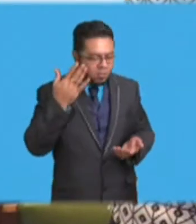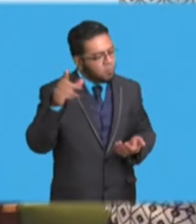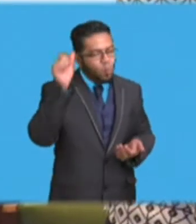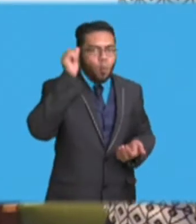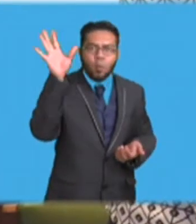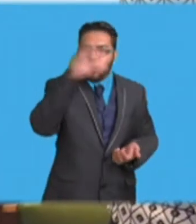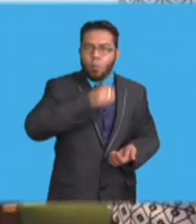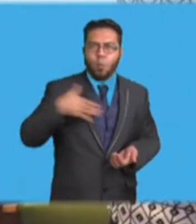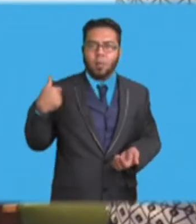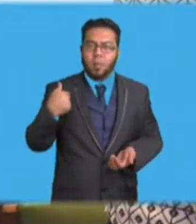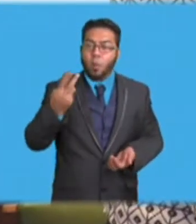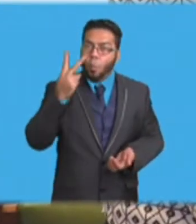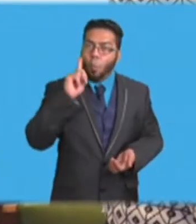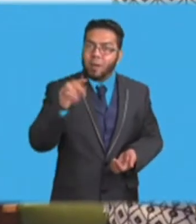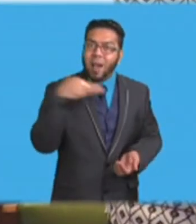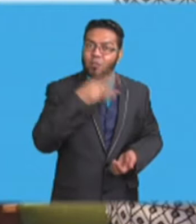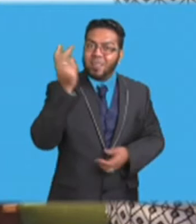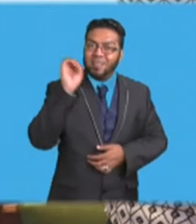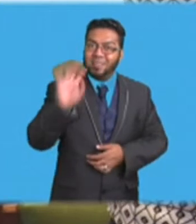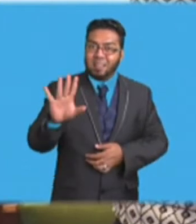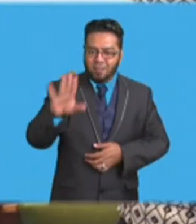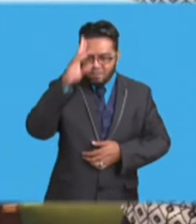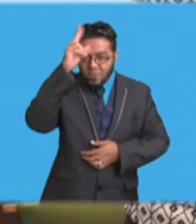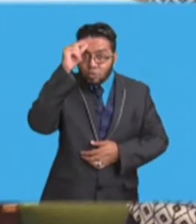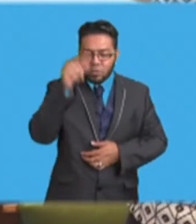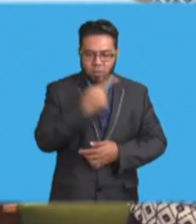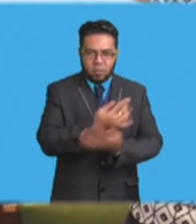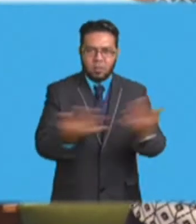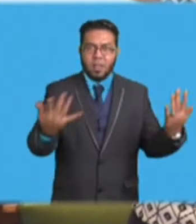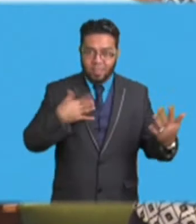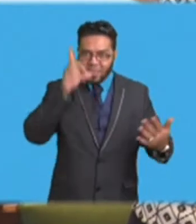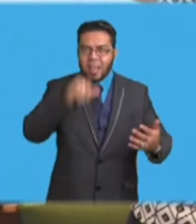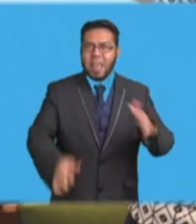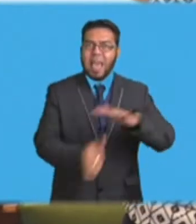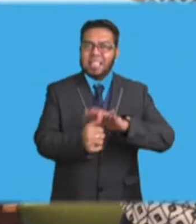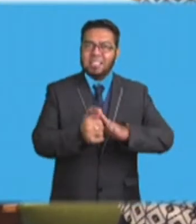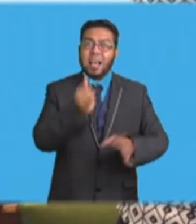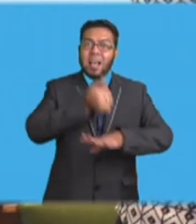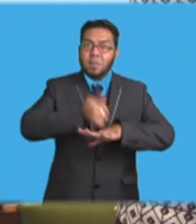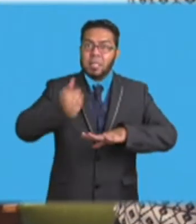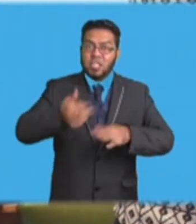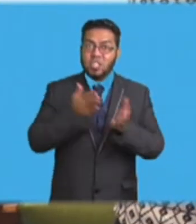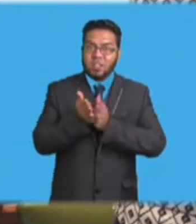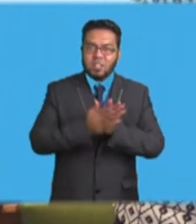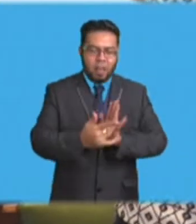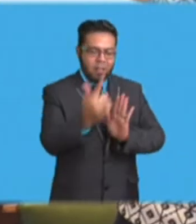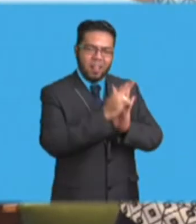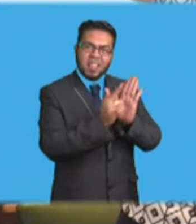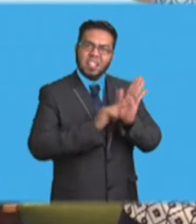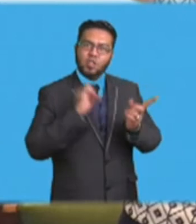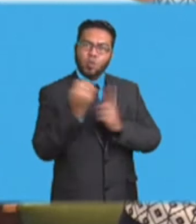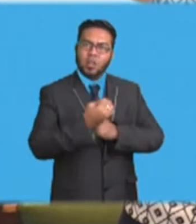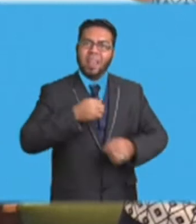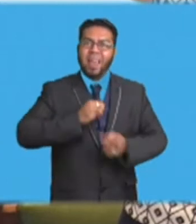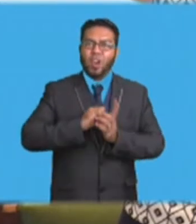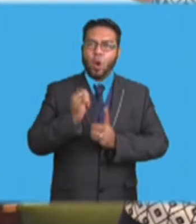17,110 Fijians have actually been able to access government services and legal socio-economic